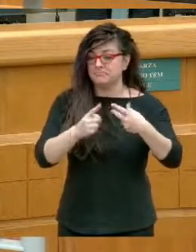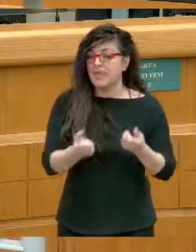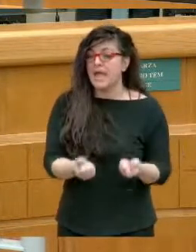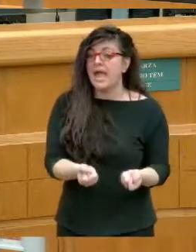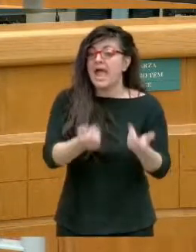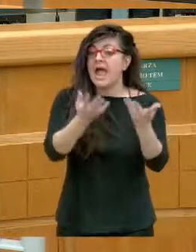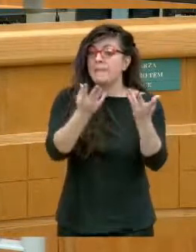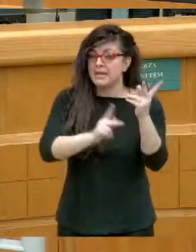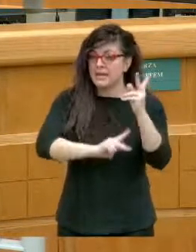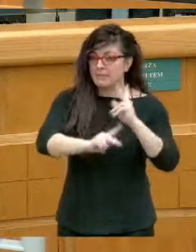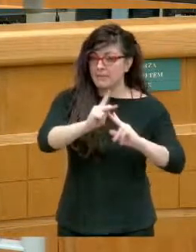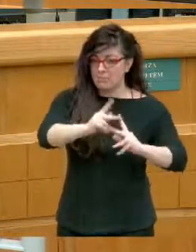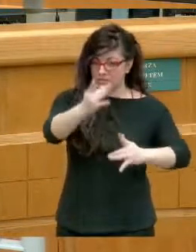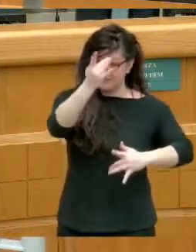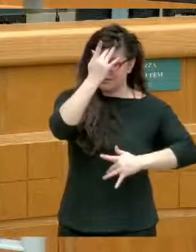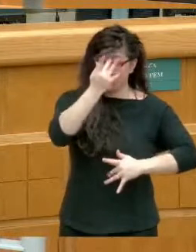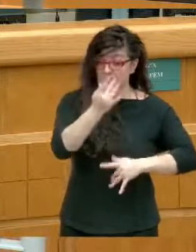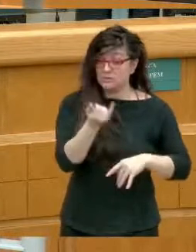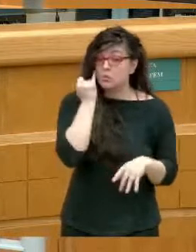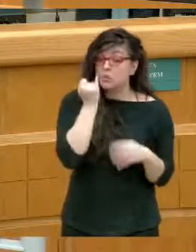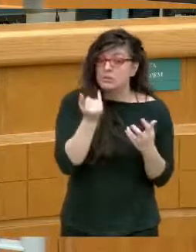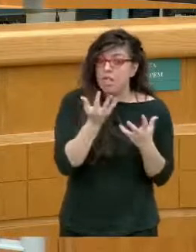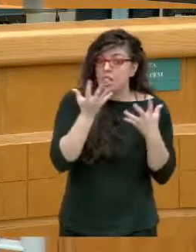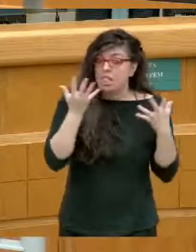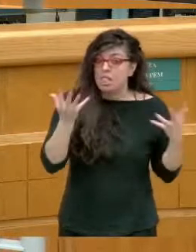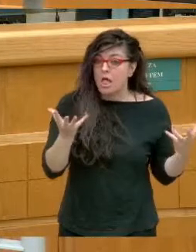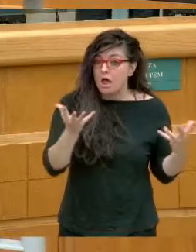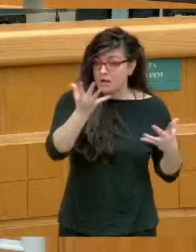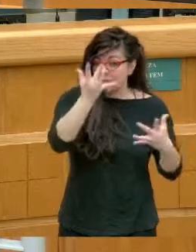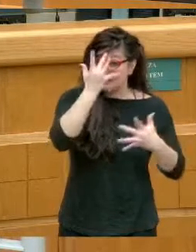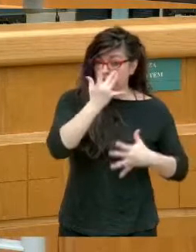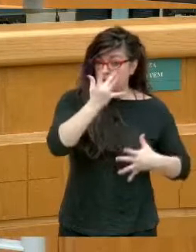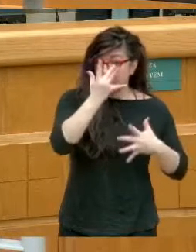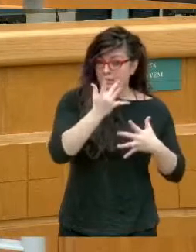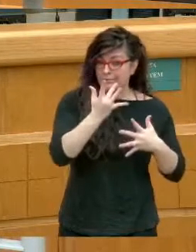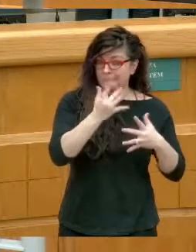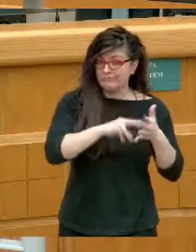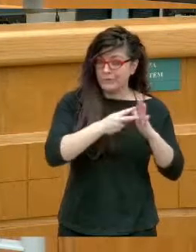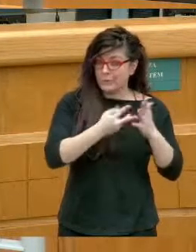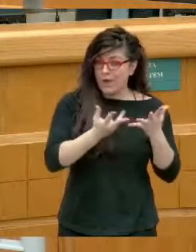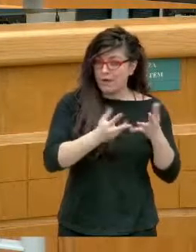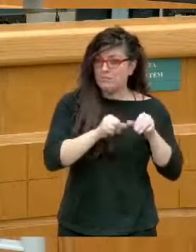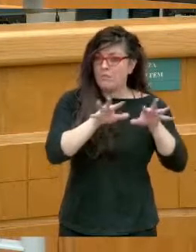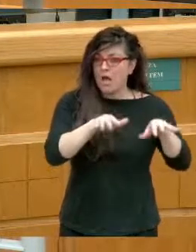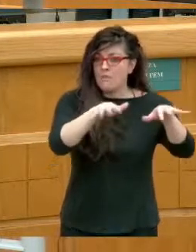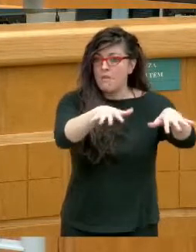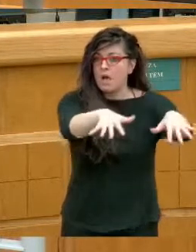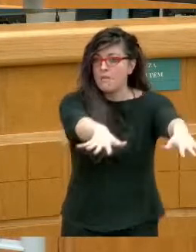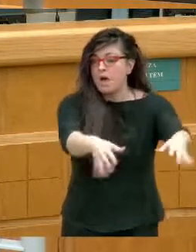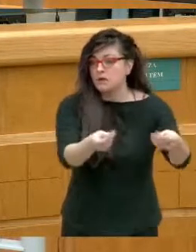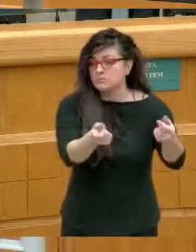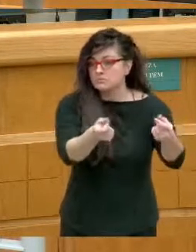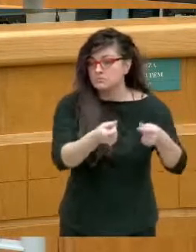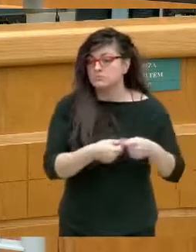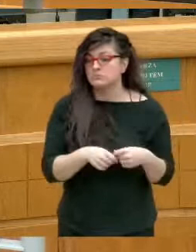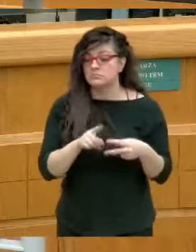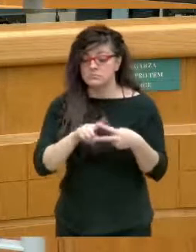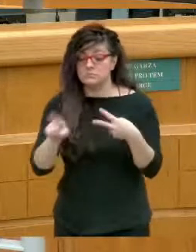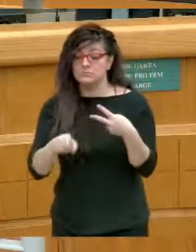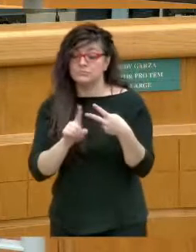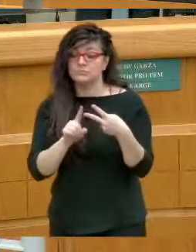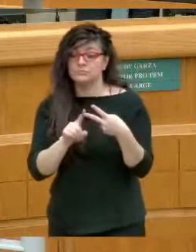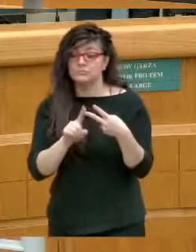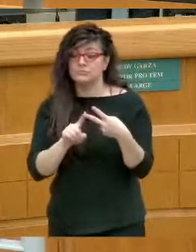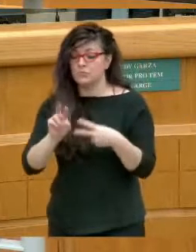people, right? If you have a large number of infected people, that can cause COVID to spread. But something else to consider is